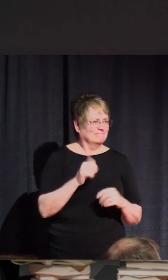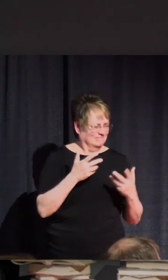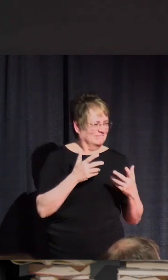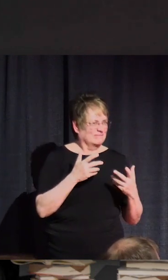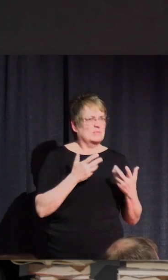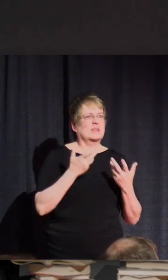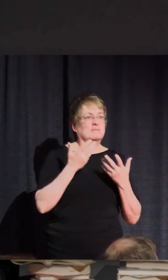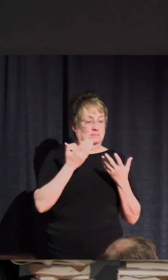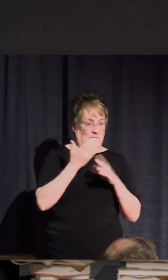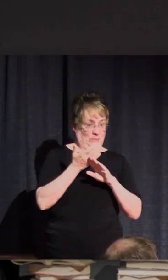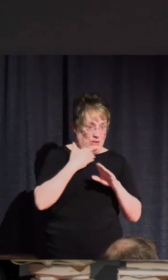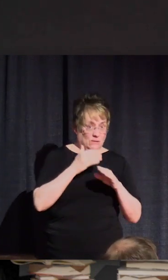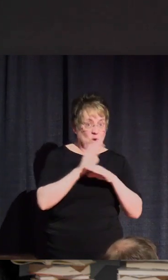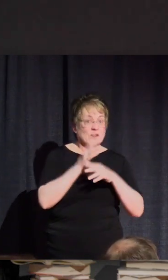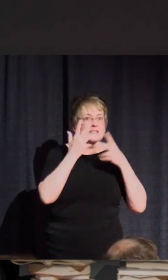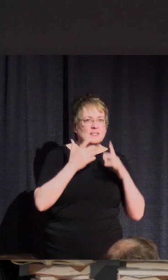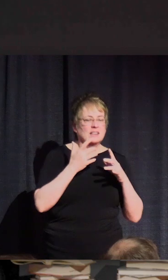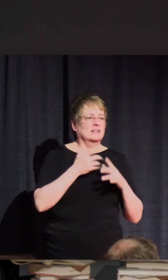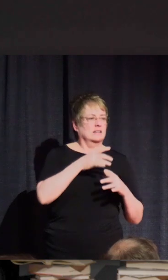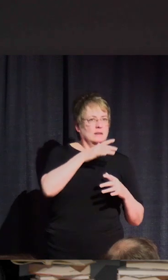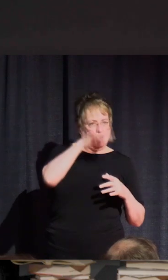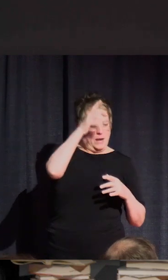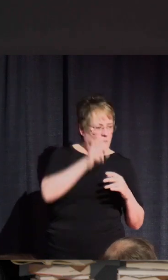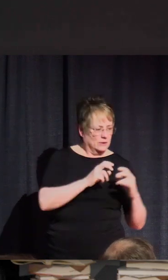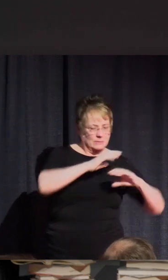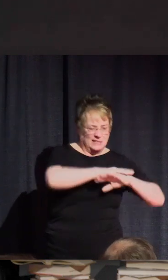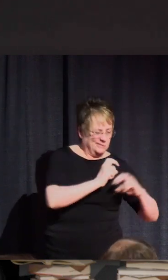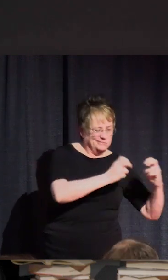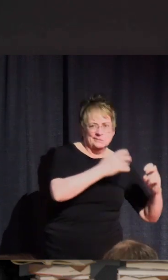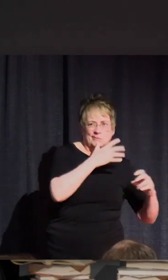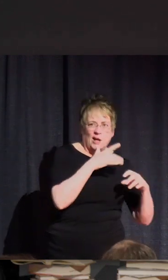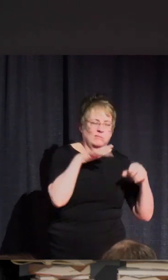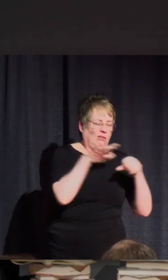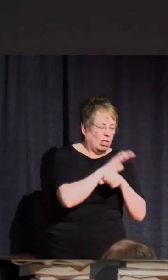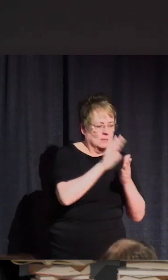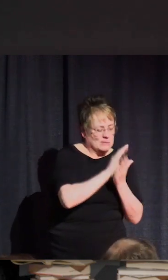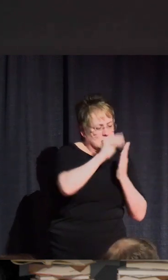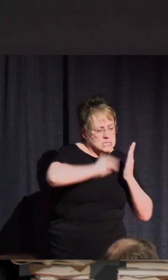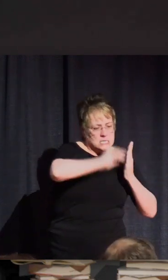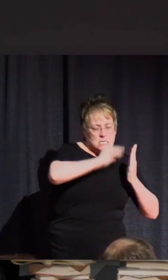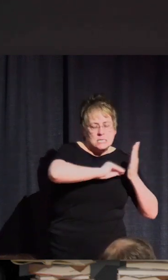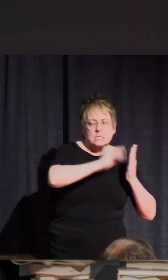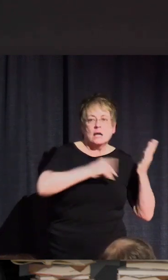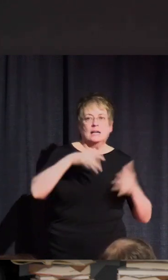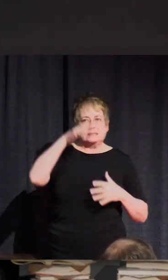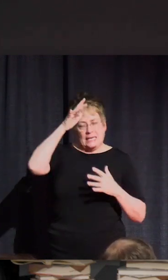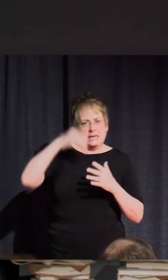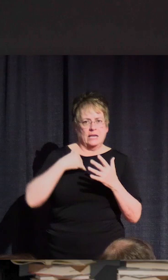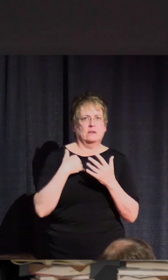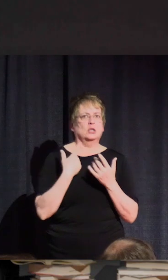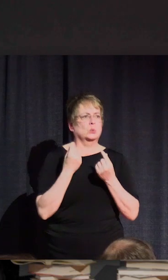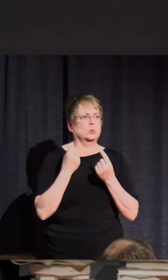my parents would fade to the background. My mother surrounded by a sea of paperwork. My father going through his to-do